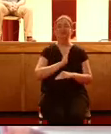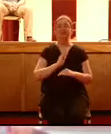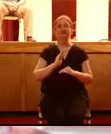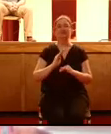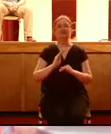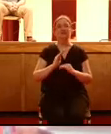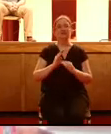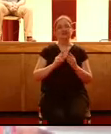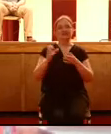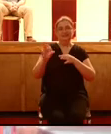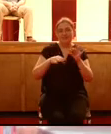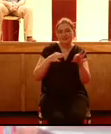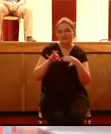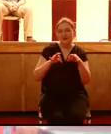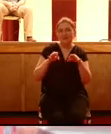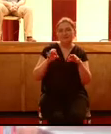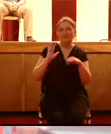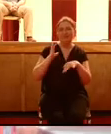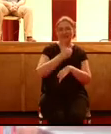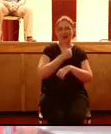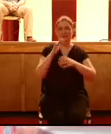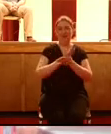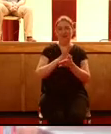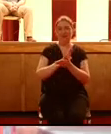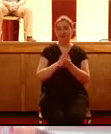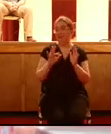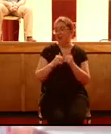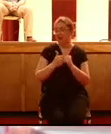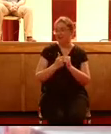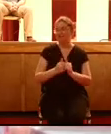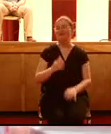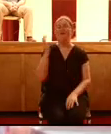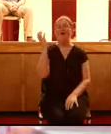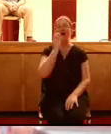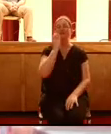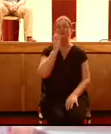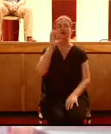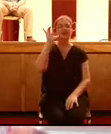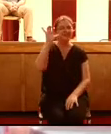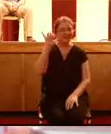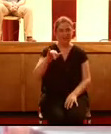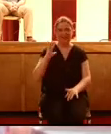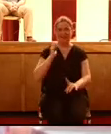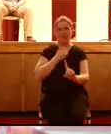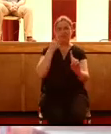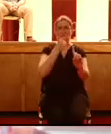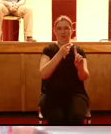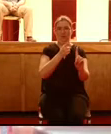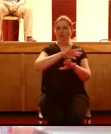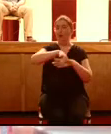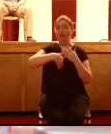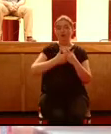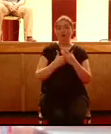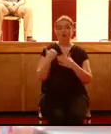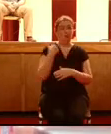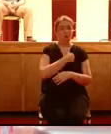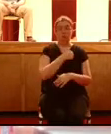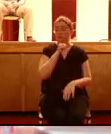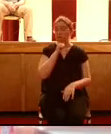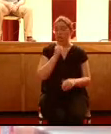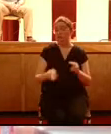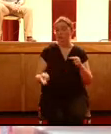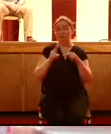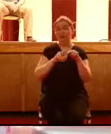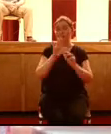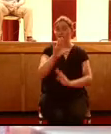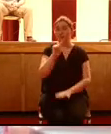district as awesome. And that is what this is all about. We did all of this without raising new taxes, and